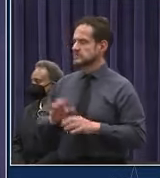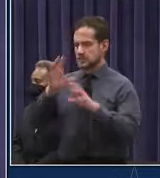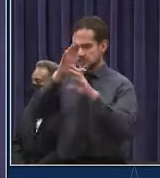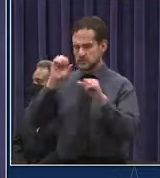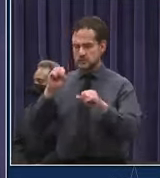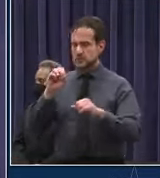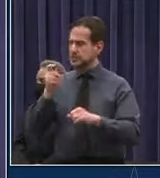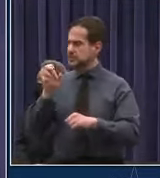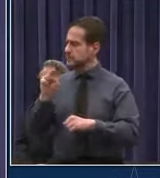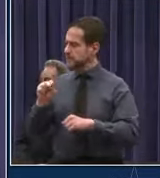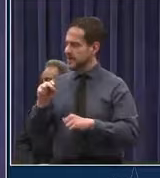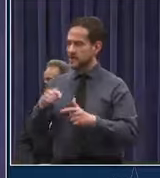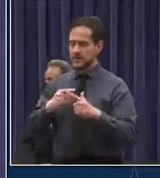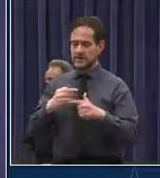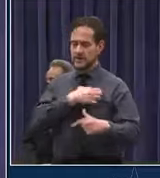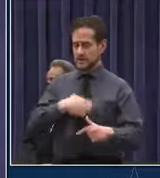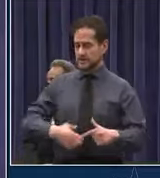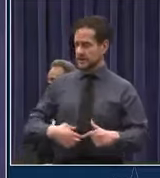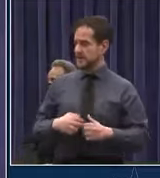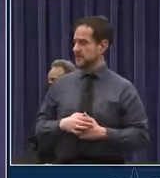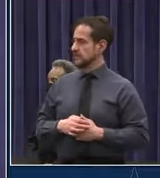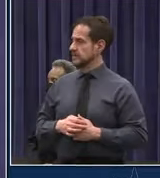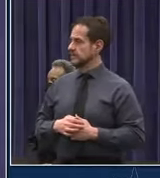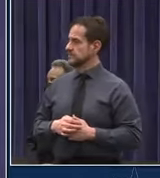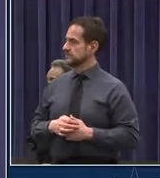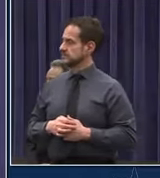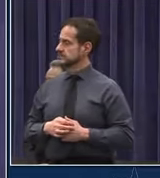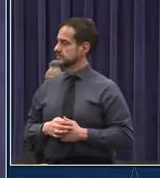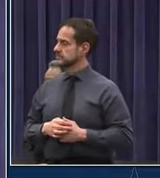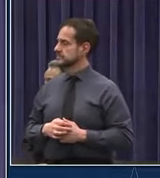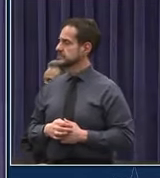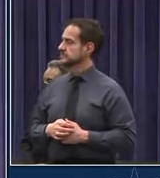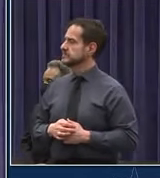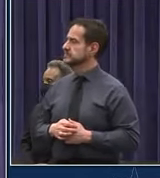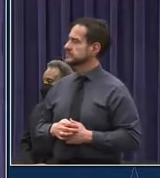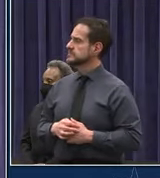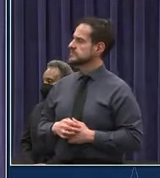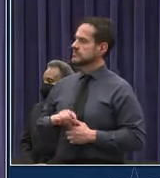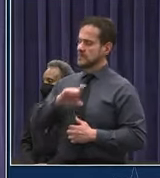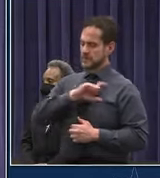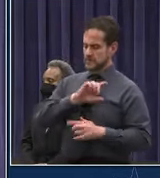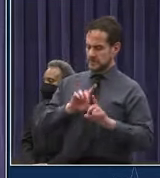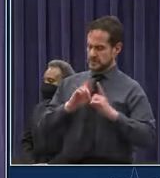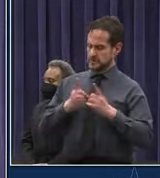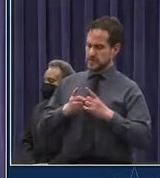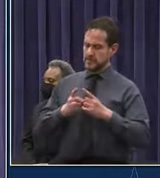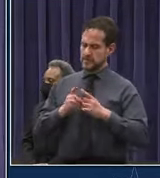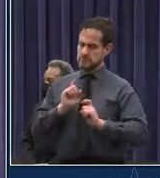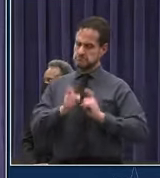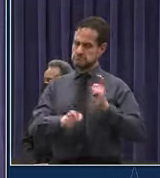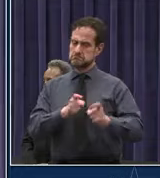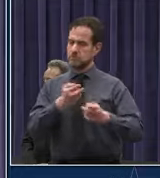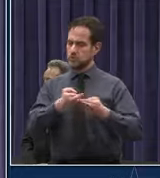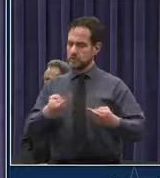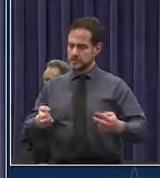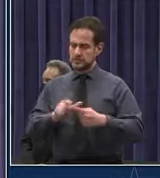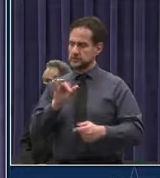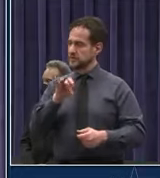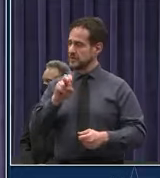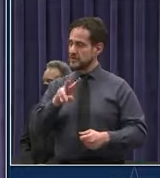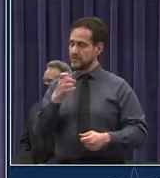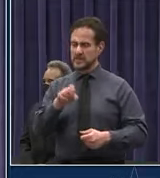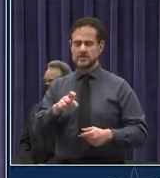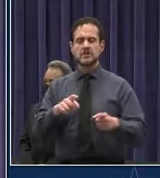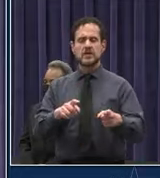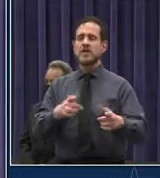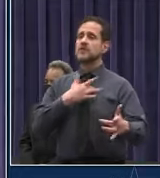So we'll defer until tomorrow, and then you'll see our interactions with this young person. Thank you. Thank